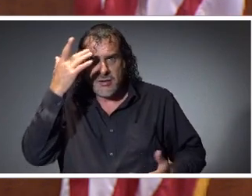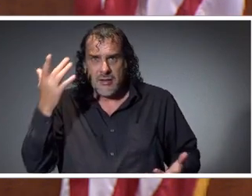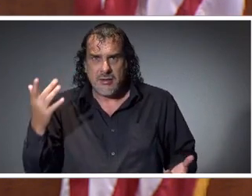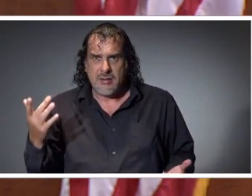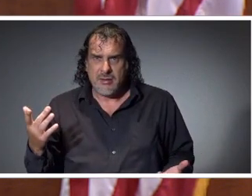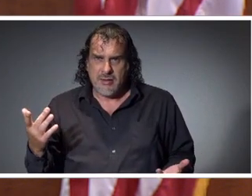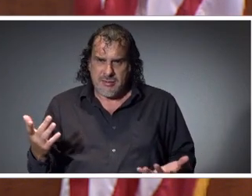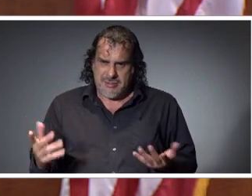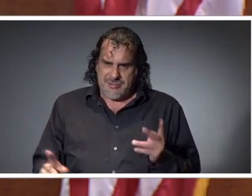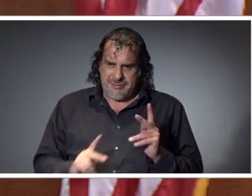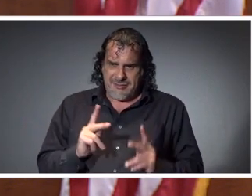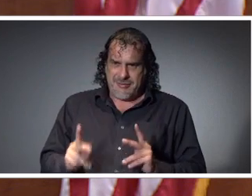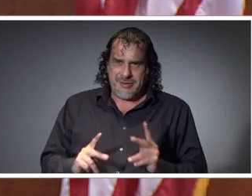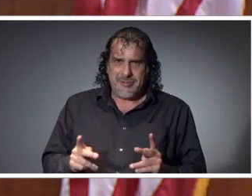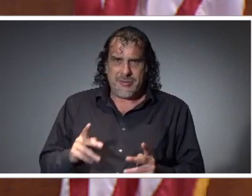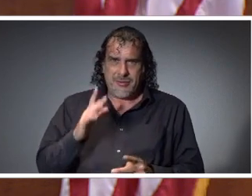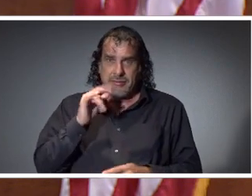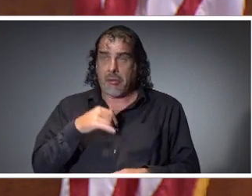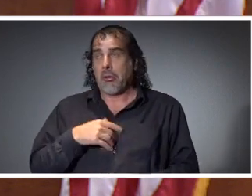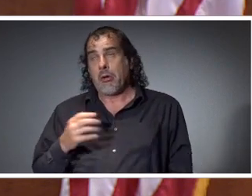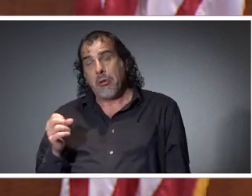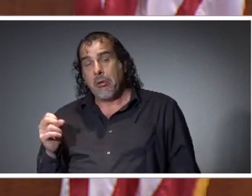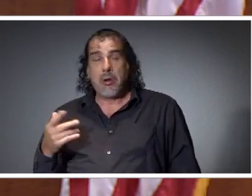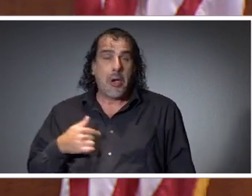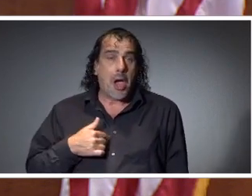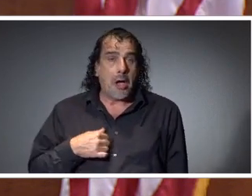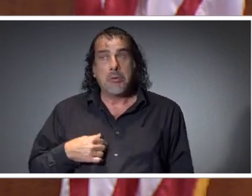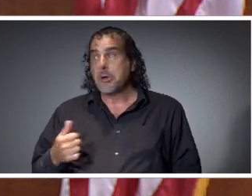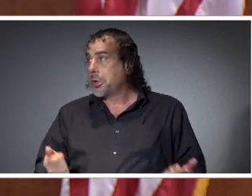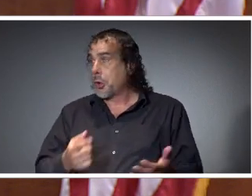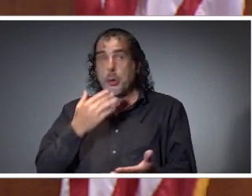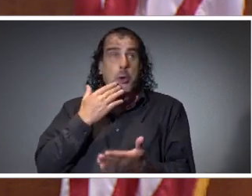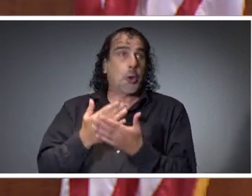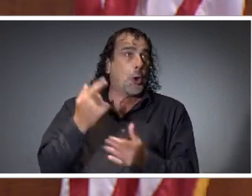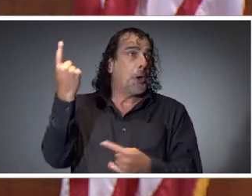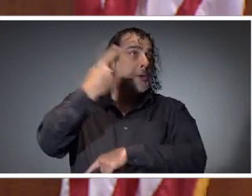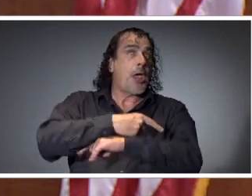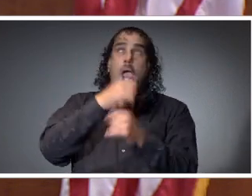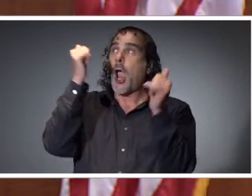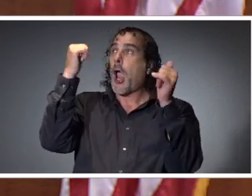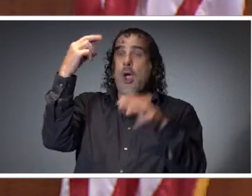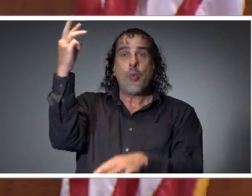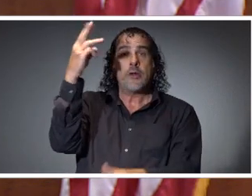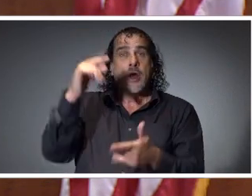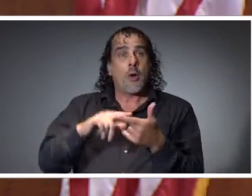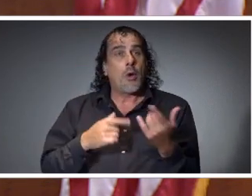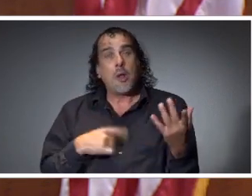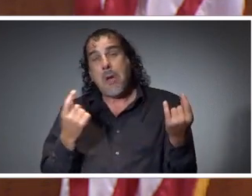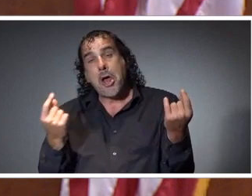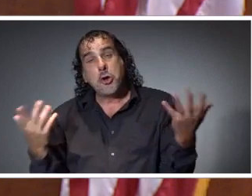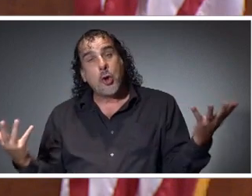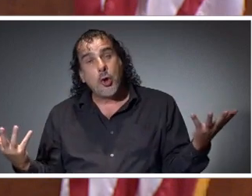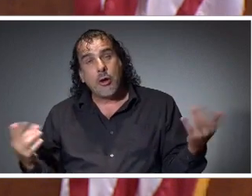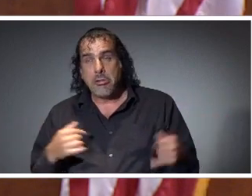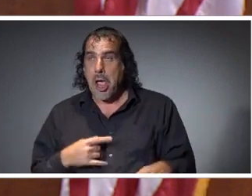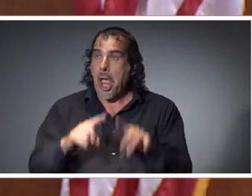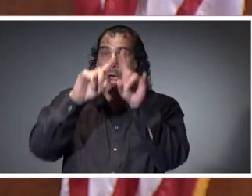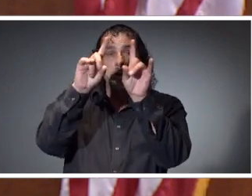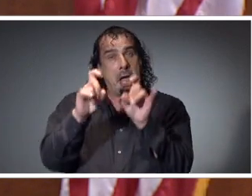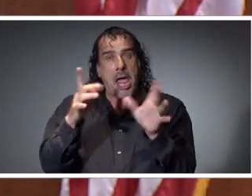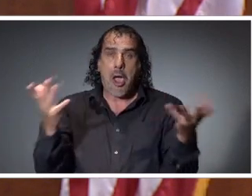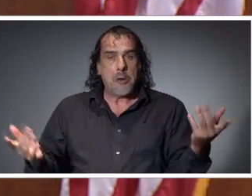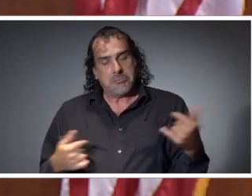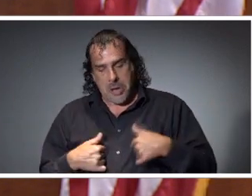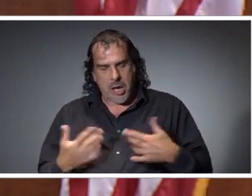aren't, they're not likely to just go say, well, I'm having a great Wednesday, what am I going to do this afternoon? Well, let's go get a test. Well, that's just